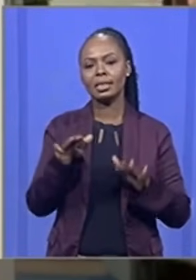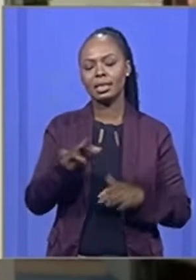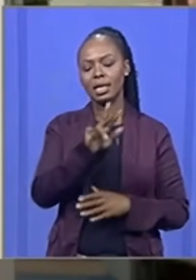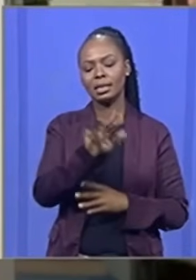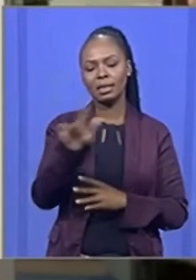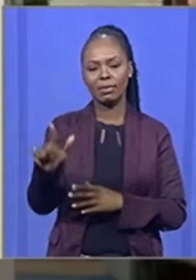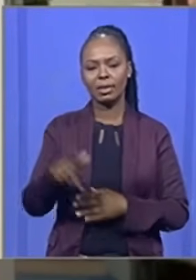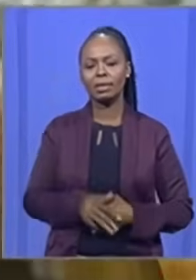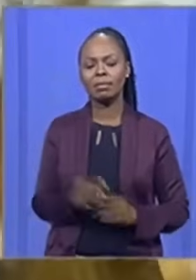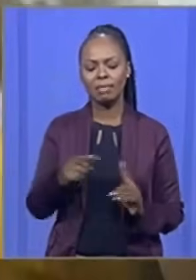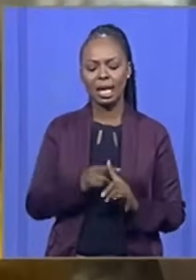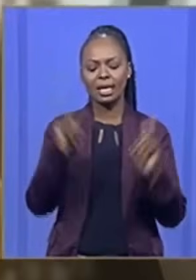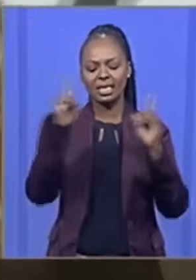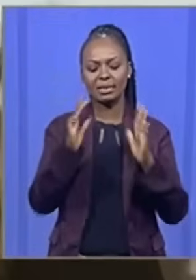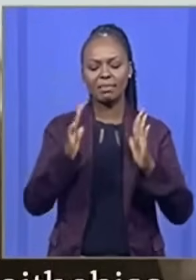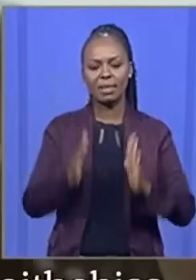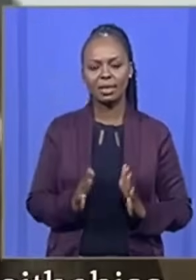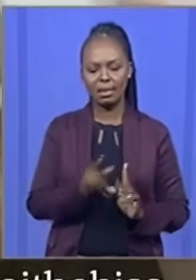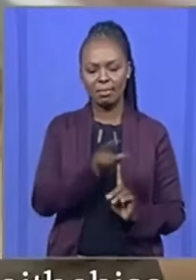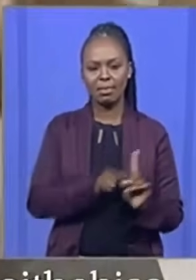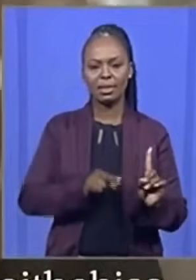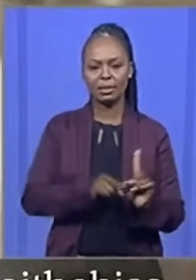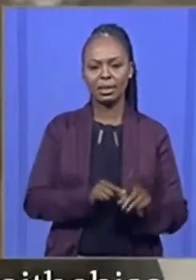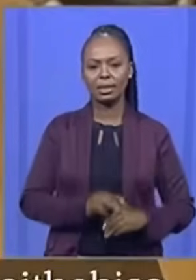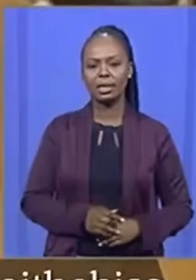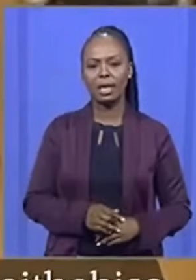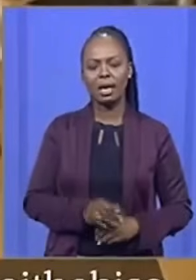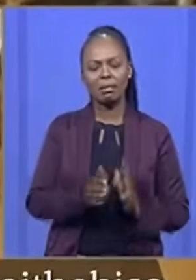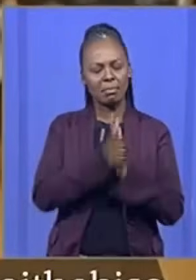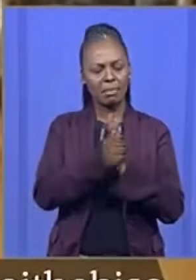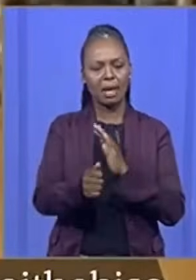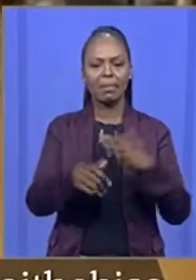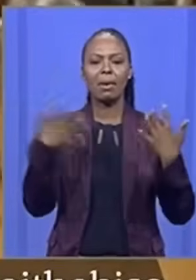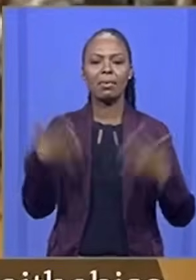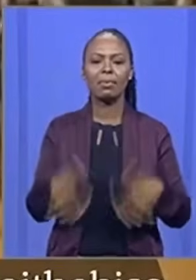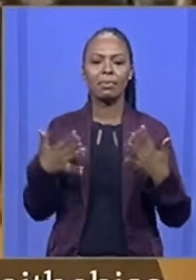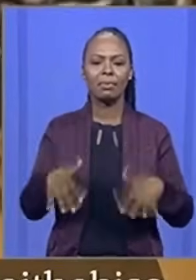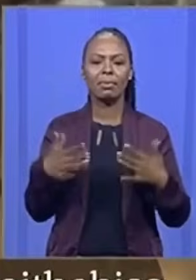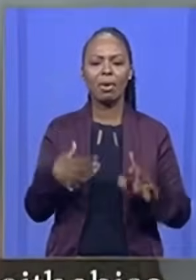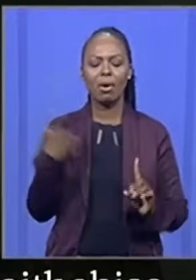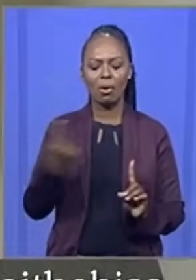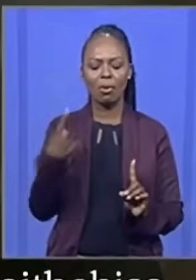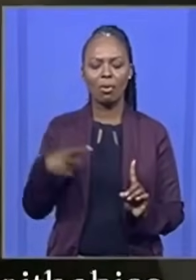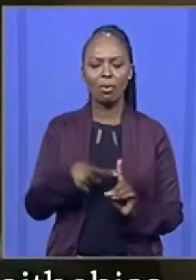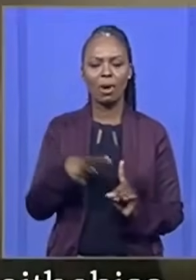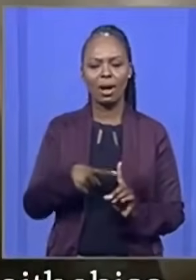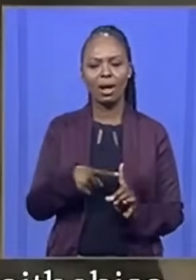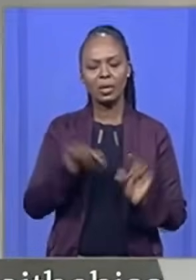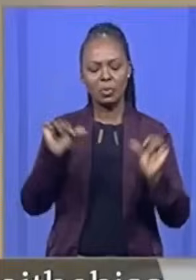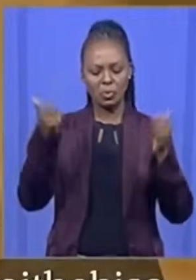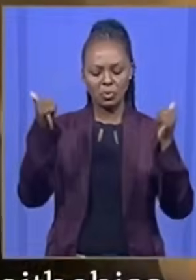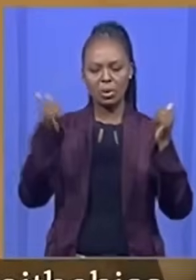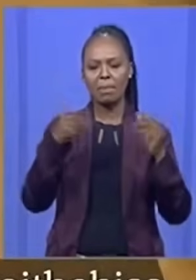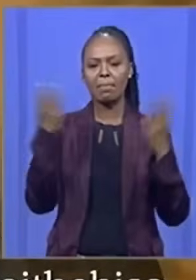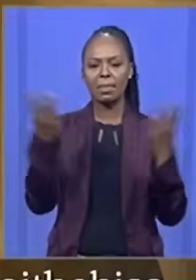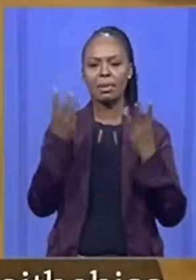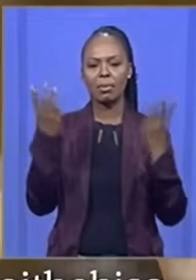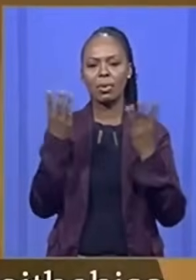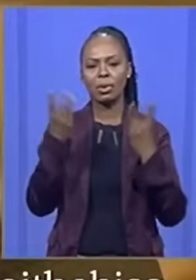person, very creative and hugely talented. I think he was one of the most creative people in